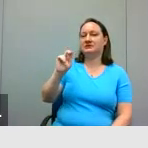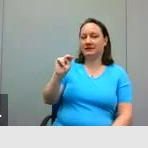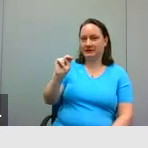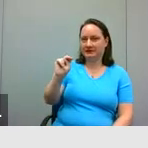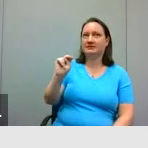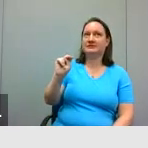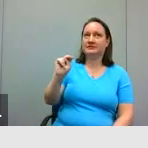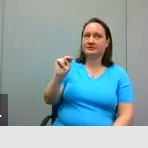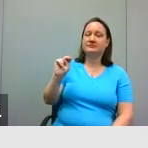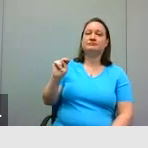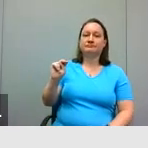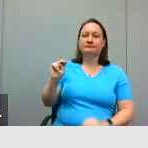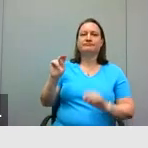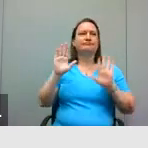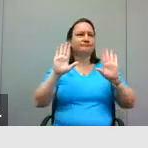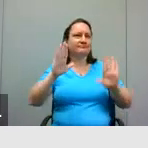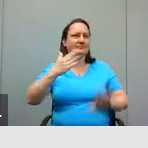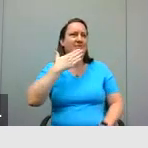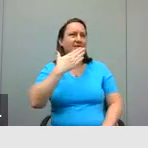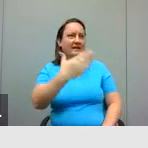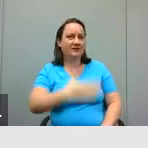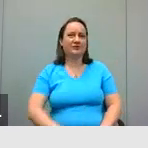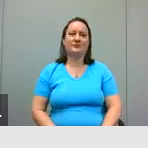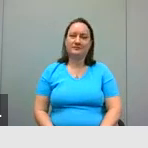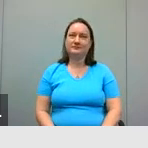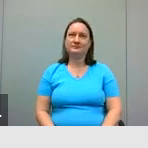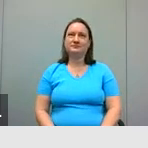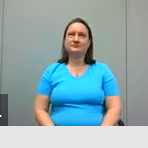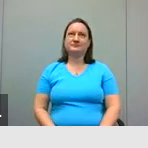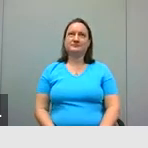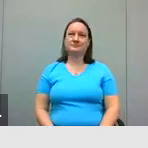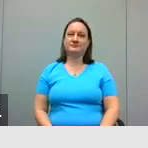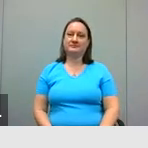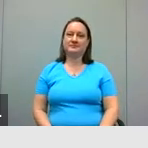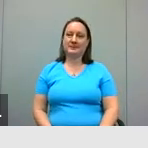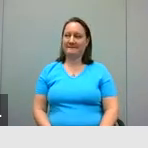awesome. Thank you. Justin. No problem.